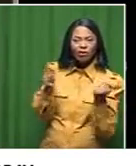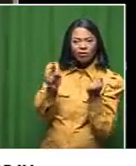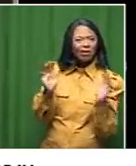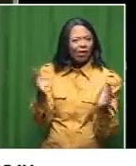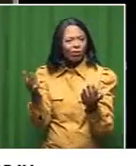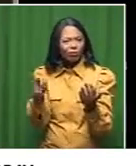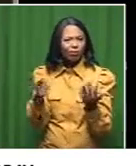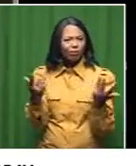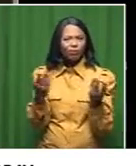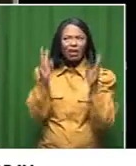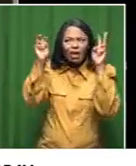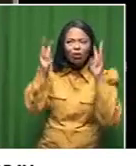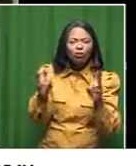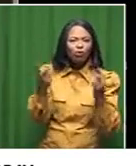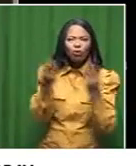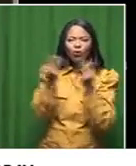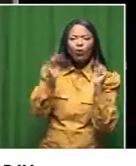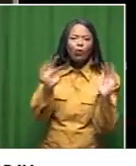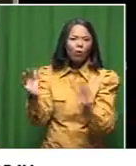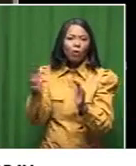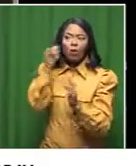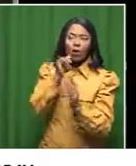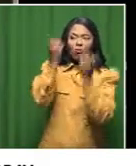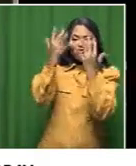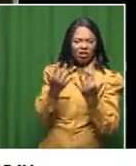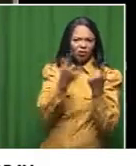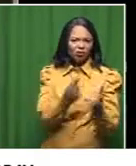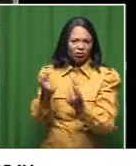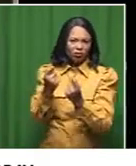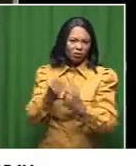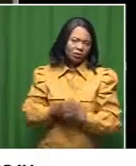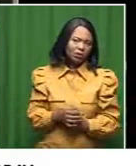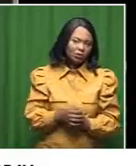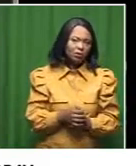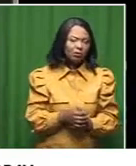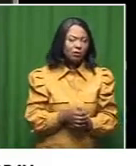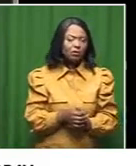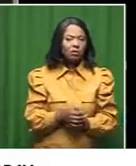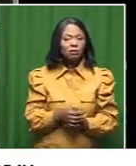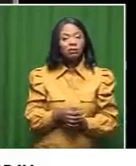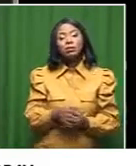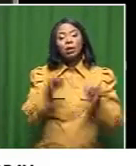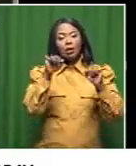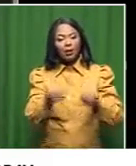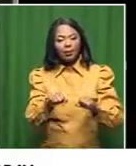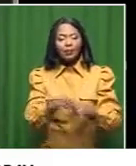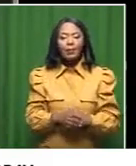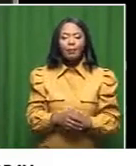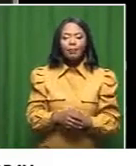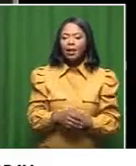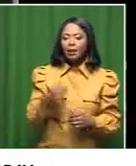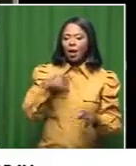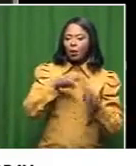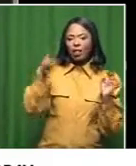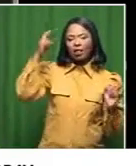how do we address these issues when drawing up a budget, as an example? Yeah, I don't think